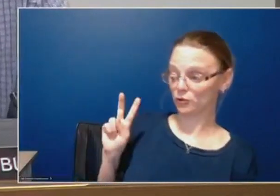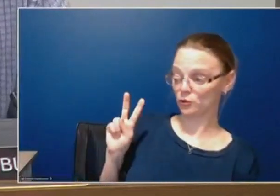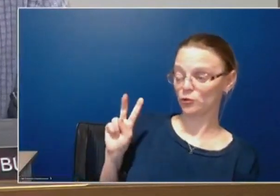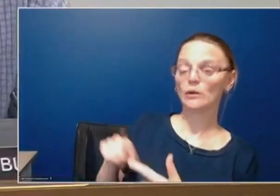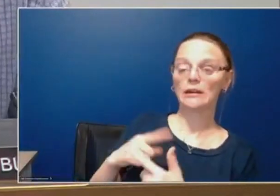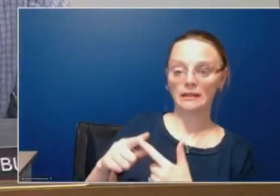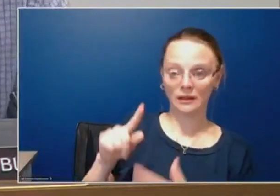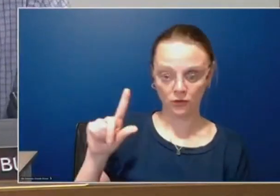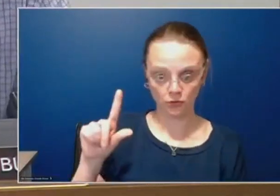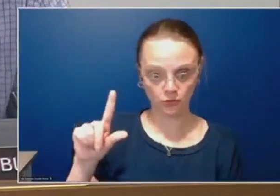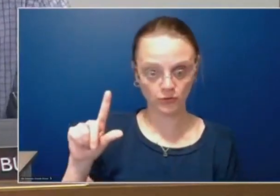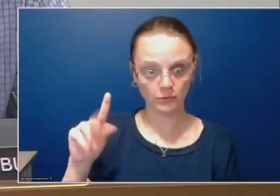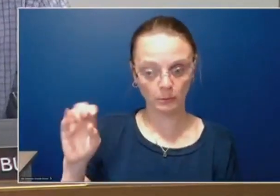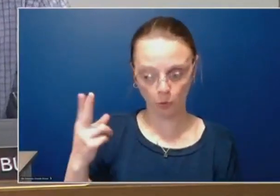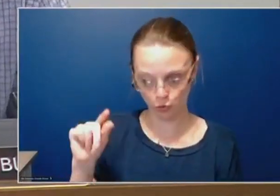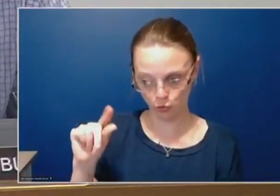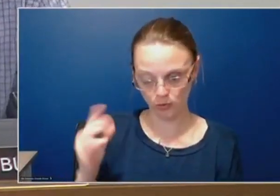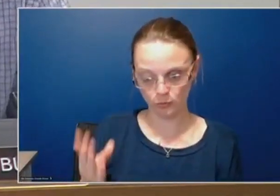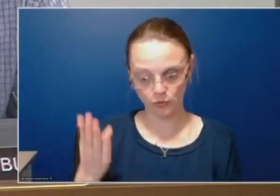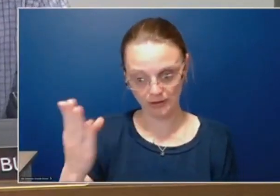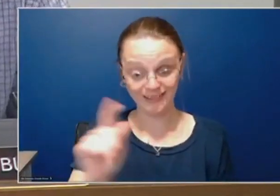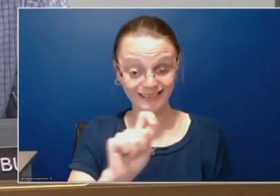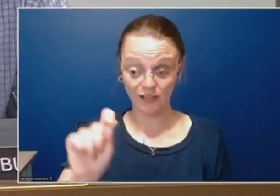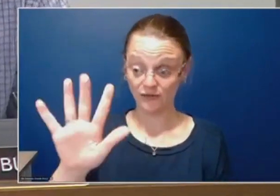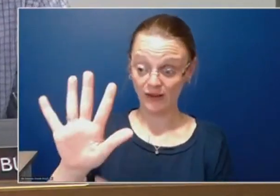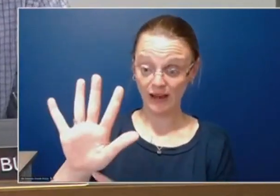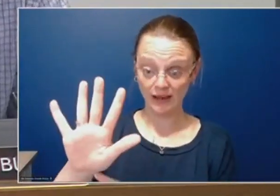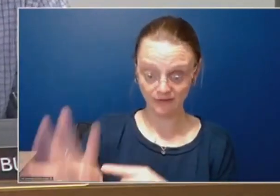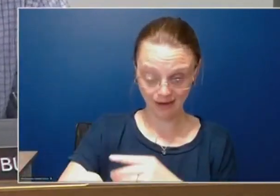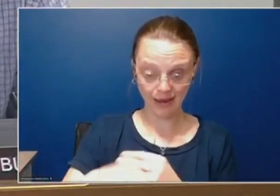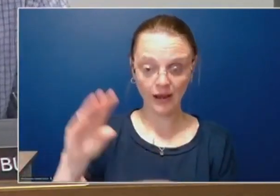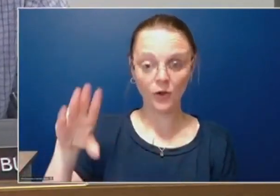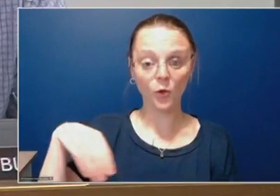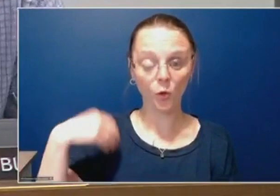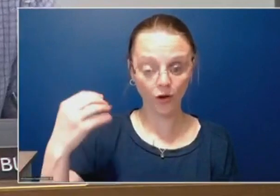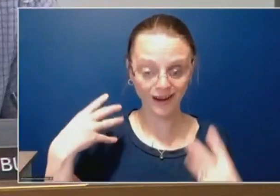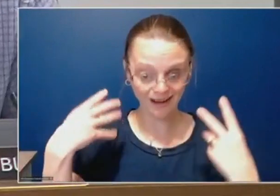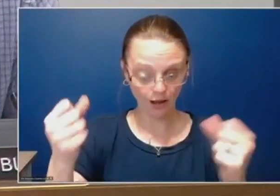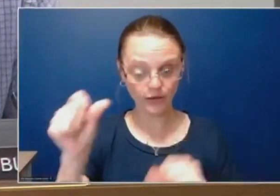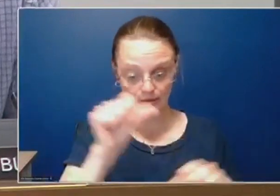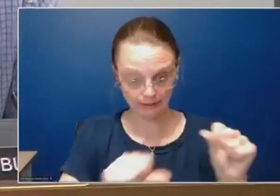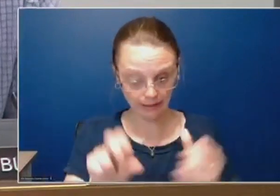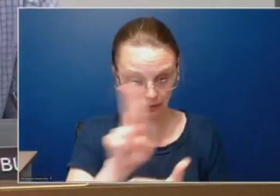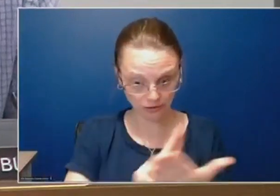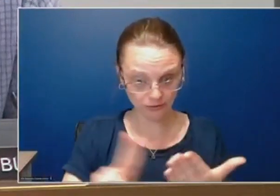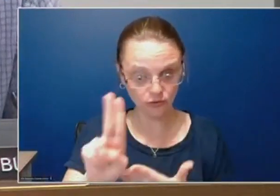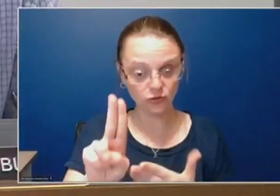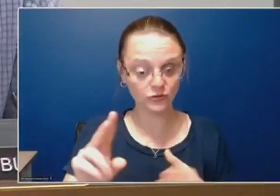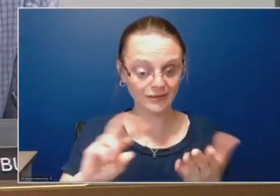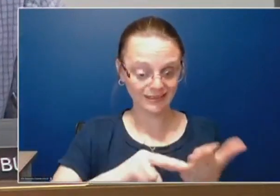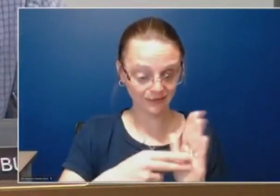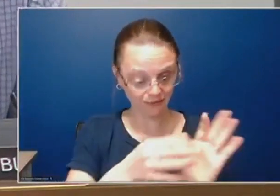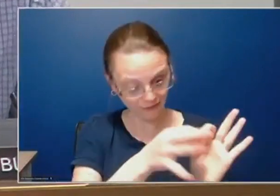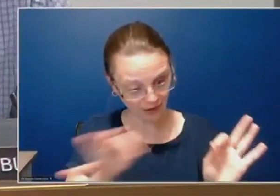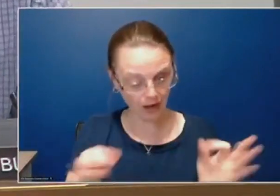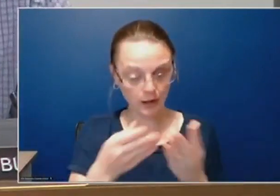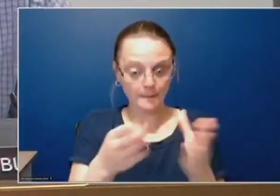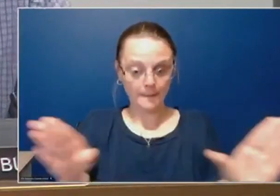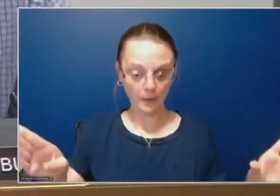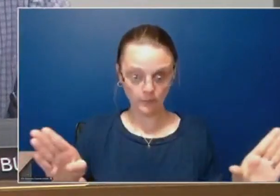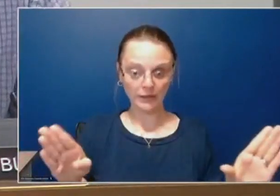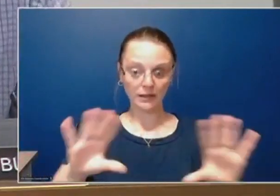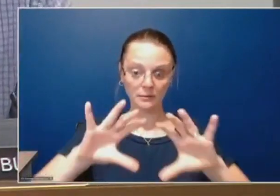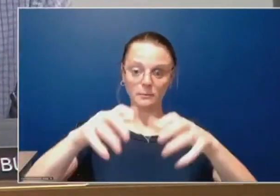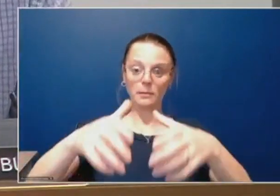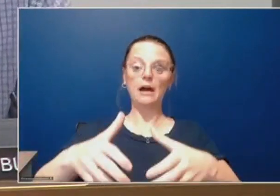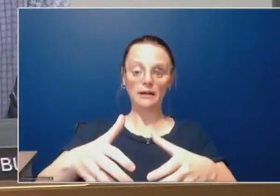20th. The -5 add Oregon Health and Science University to the definition of public body. It clarifies the permitted legal action